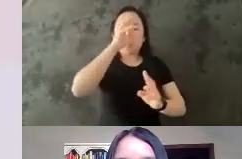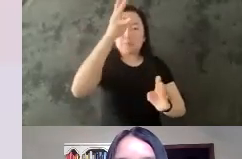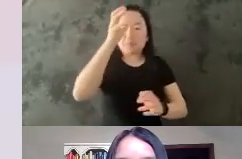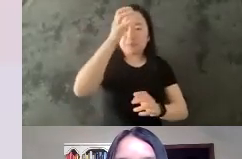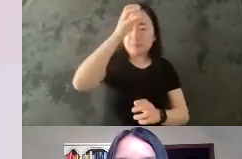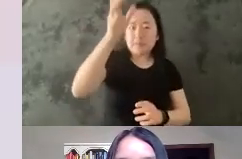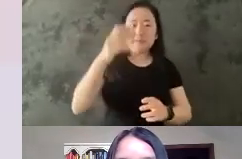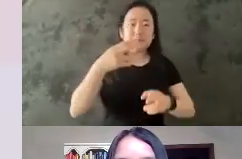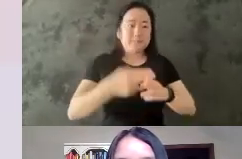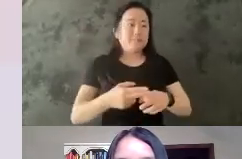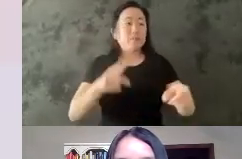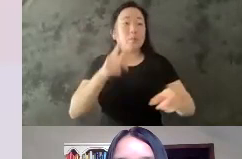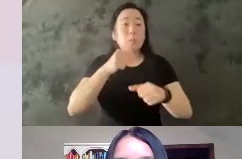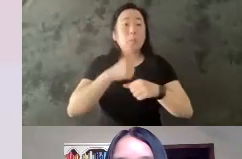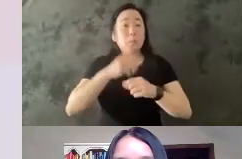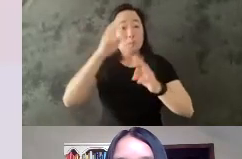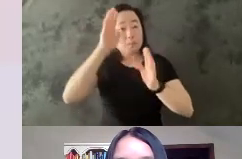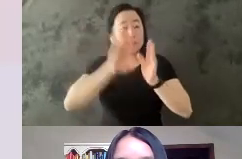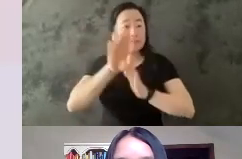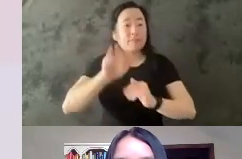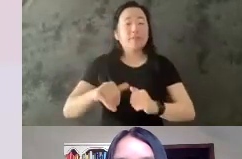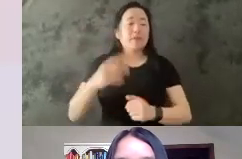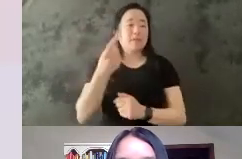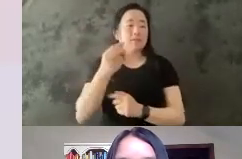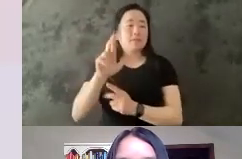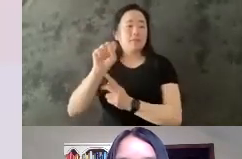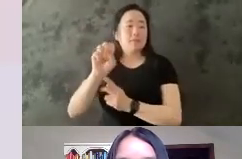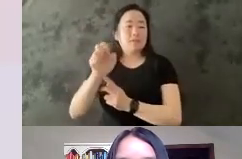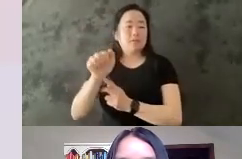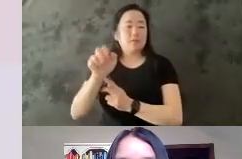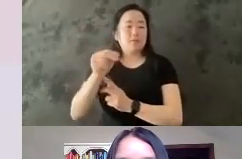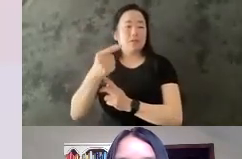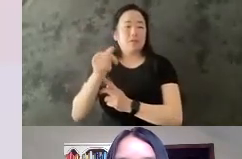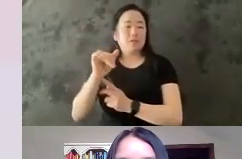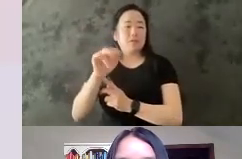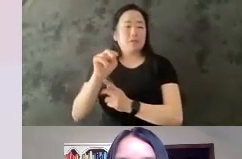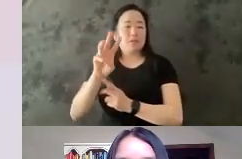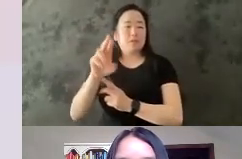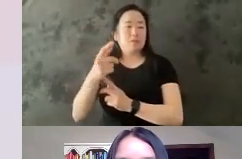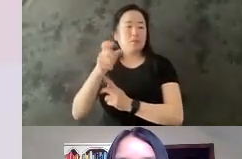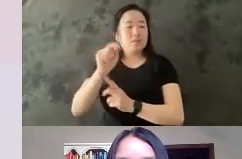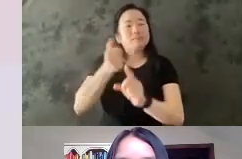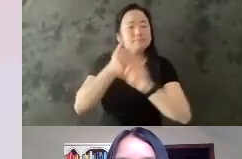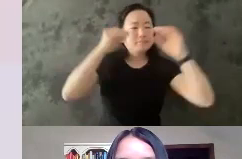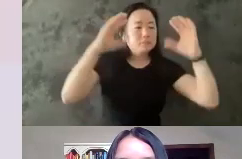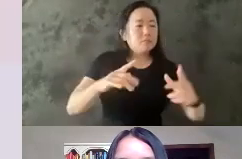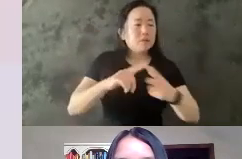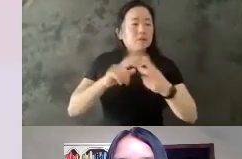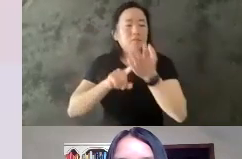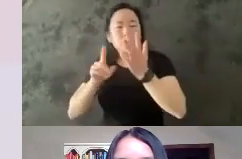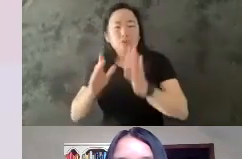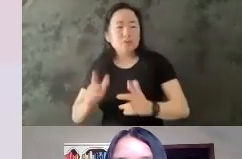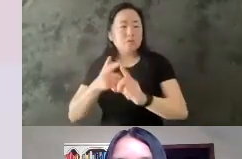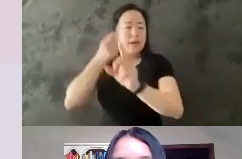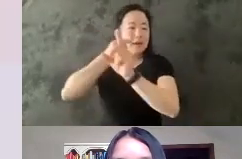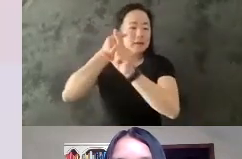was created by Dr. Sean Ginwright, who's a professor, researcher, and activist who focuses a lot on youth activism,